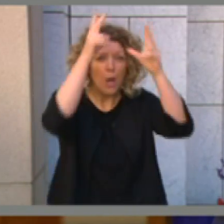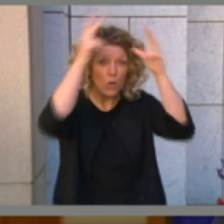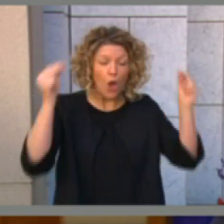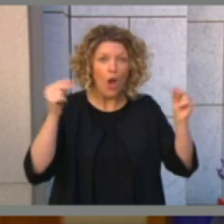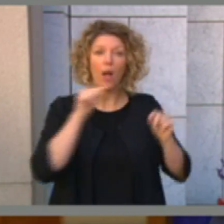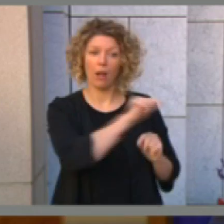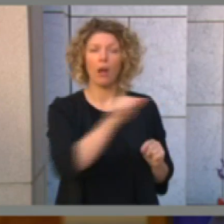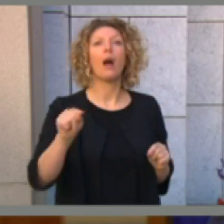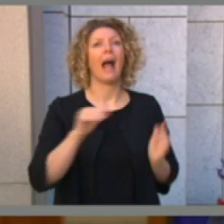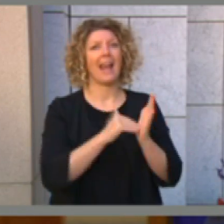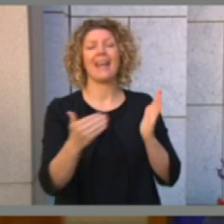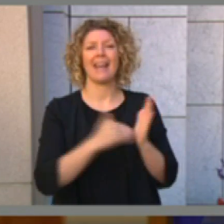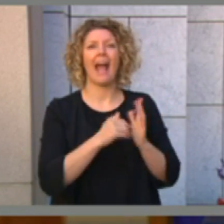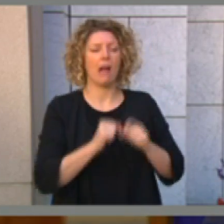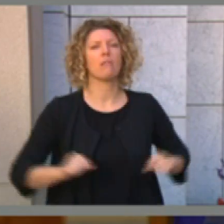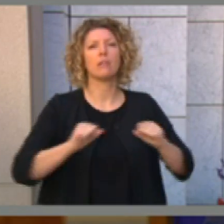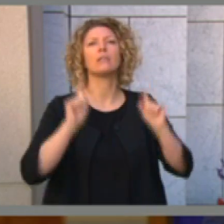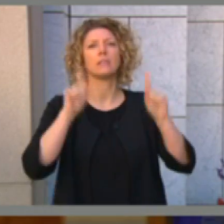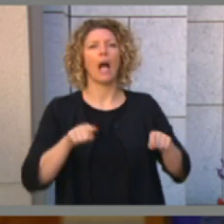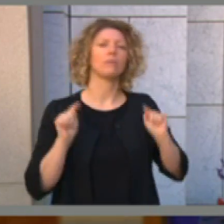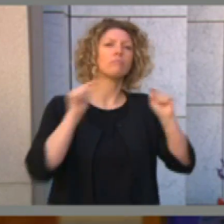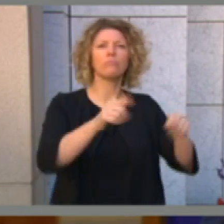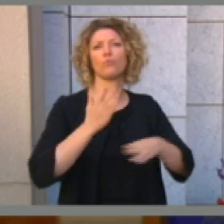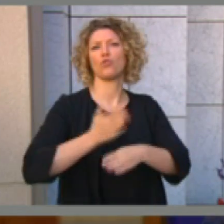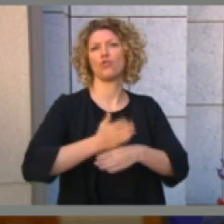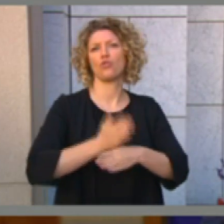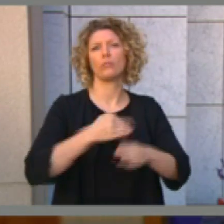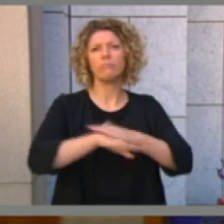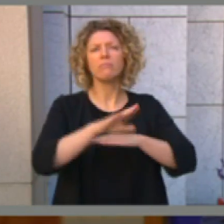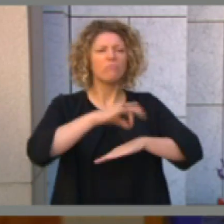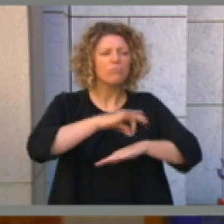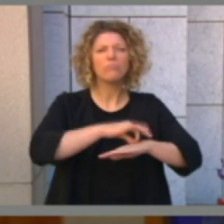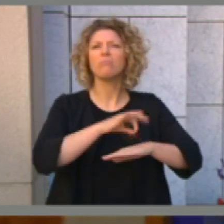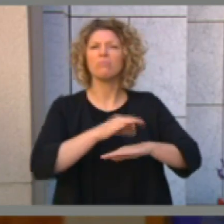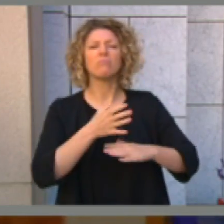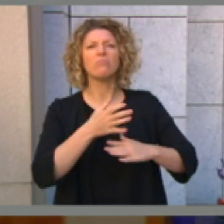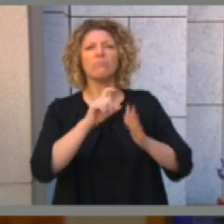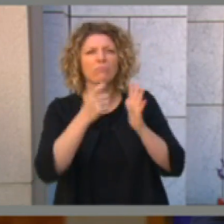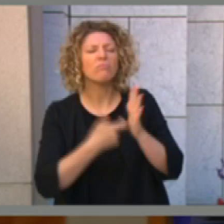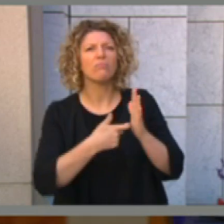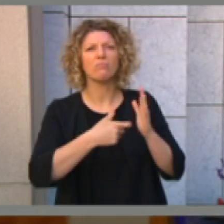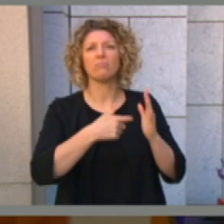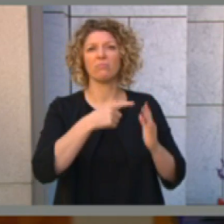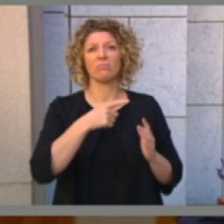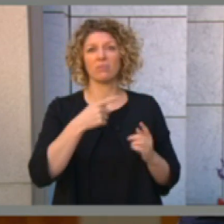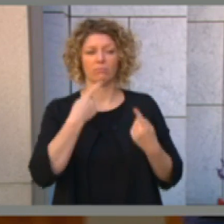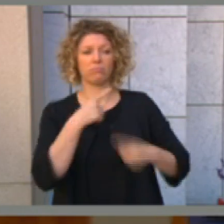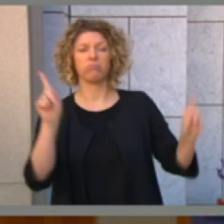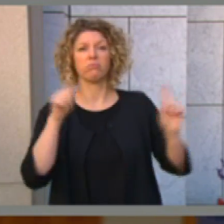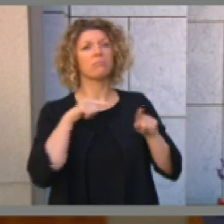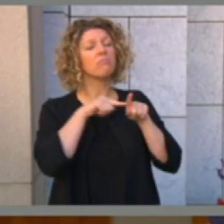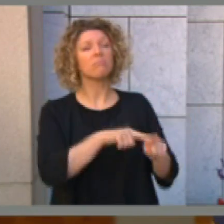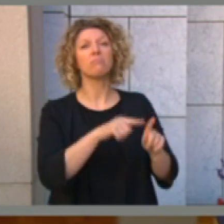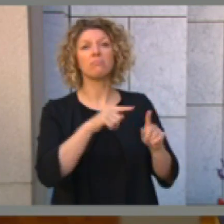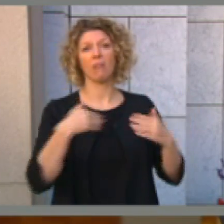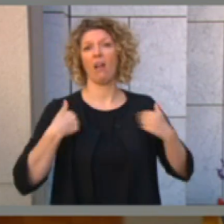going to be available to help and support the health effort right across the country as directed by our health officials,